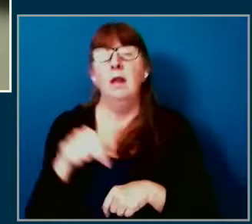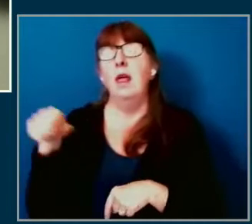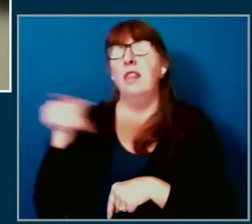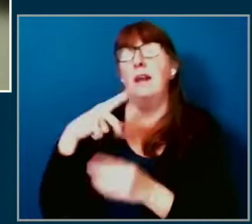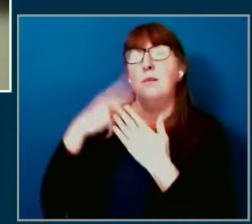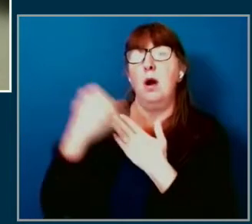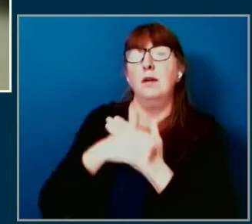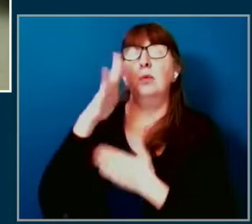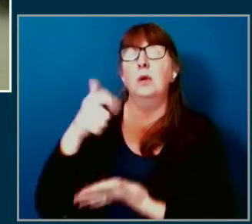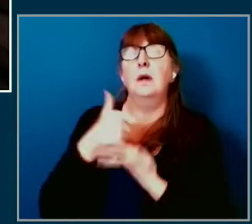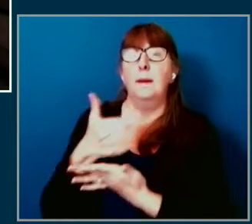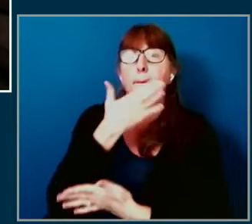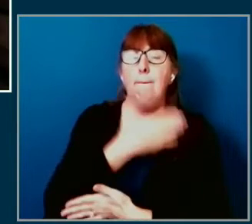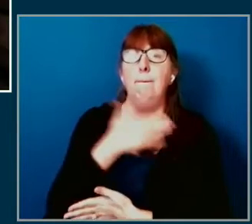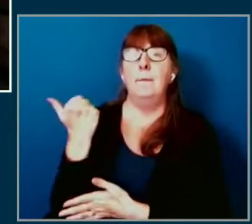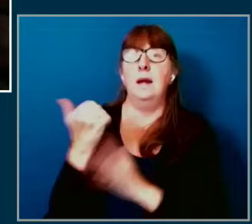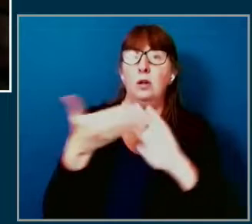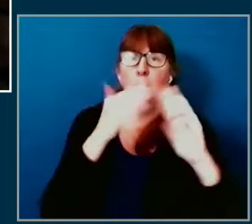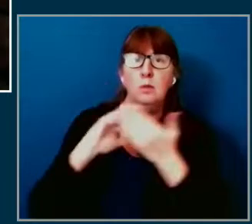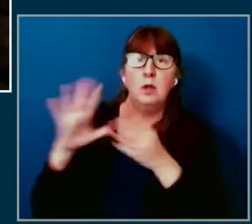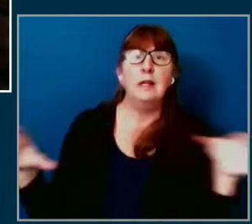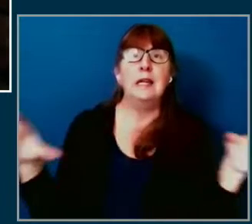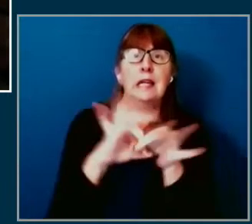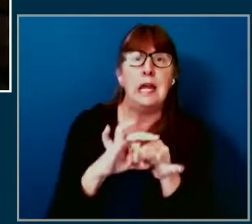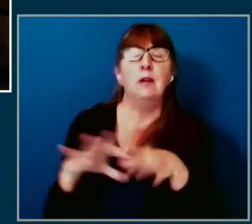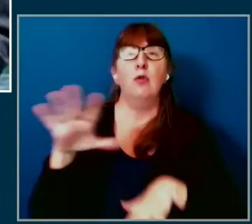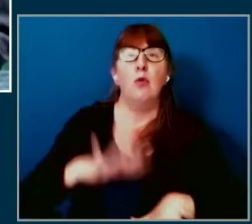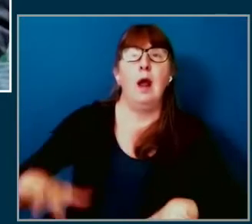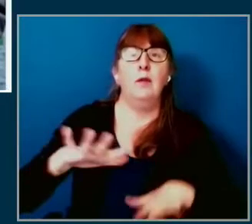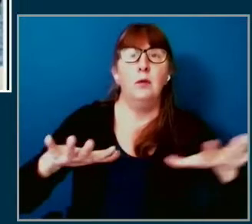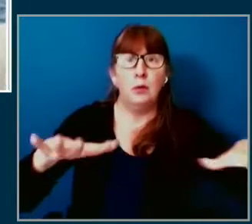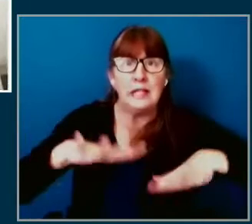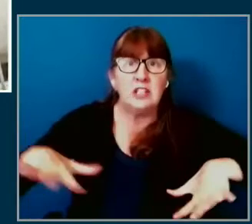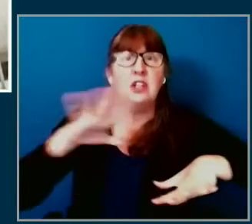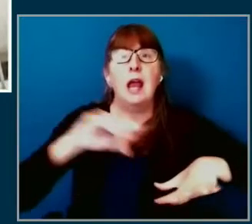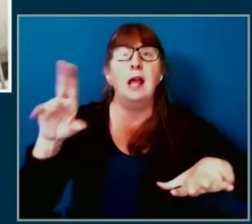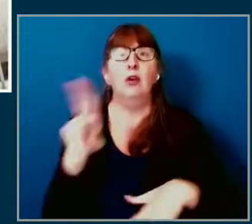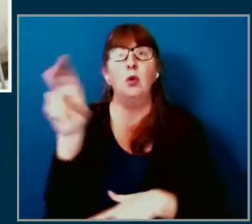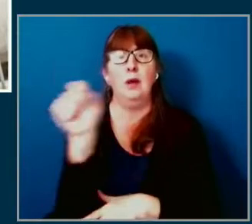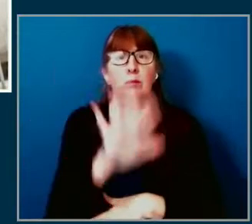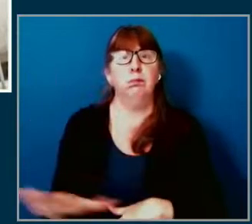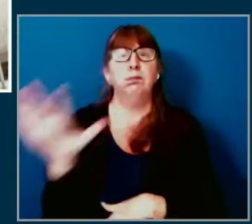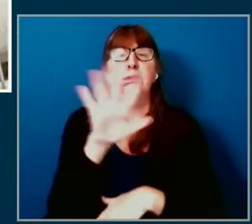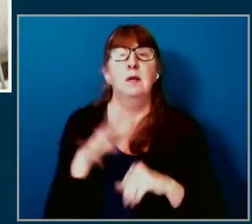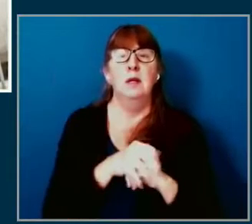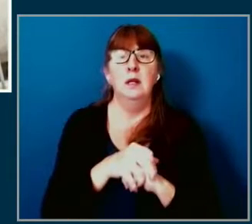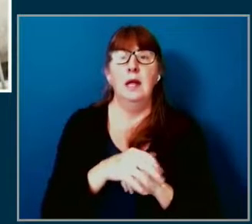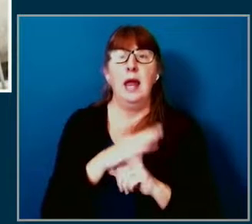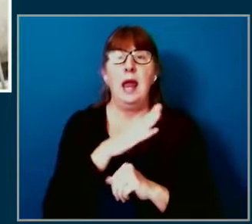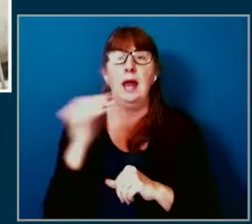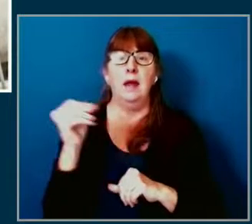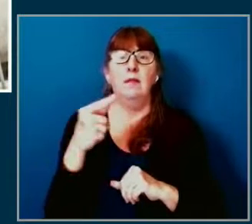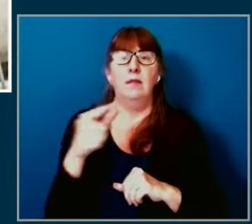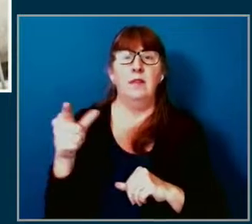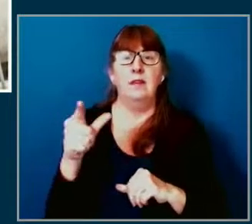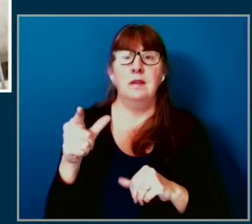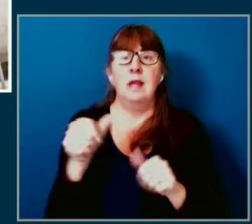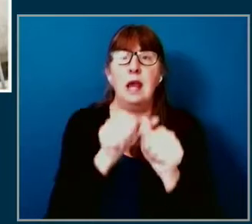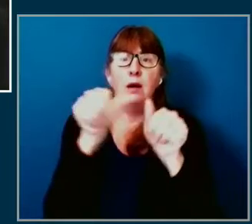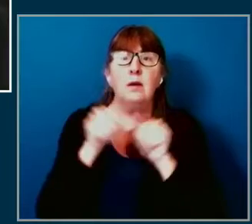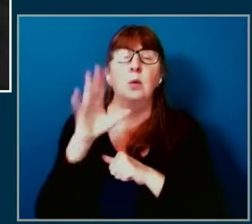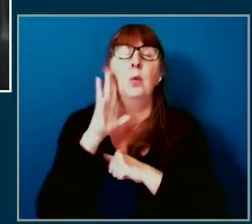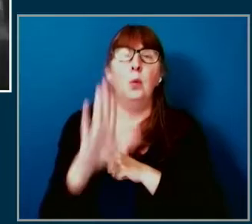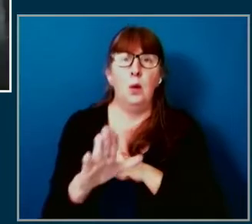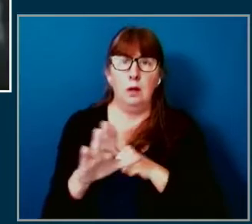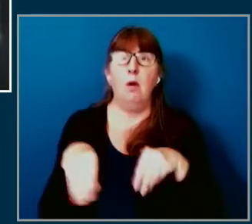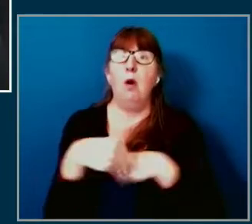connect communities throughout the region and throughout the states. The Green New Deal offers a once-in-a-generation opportunity